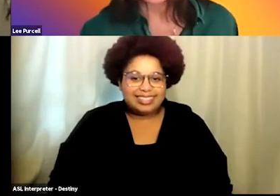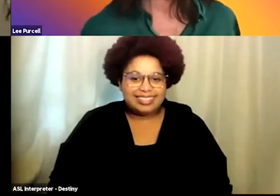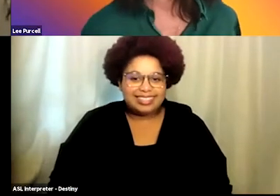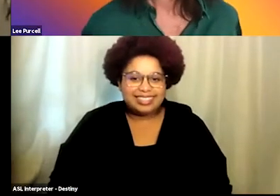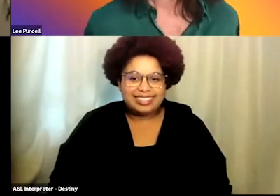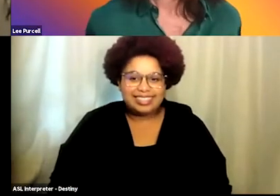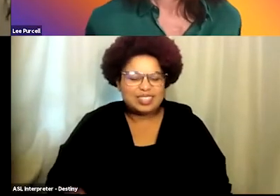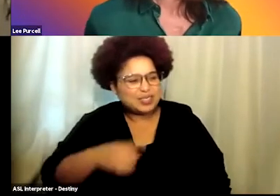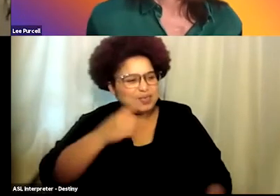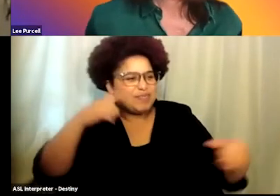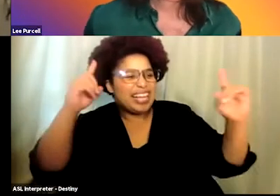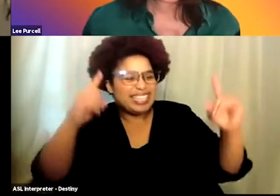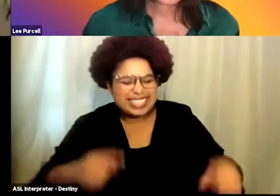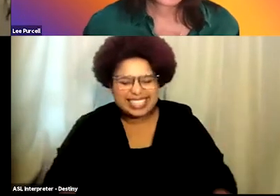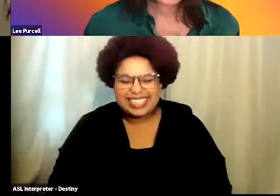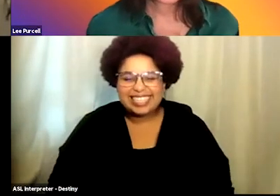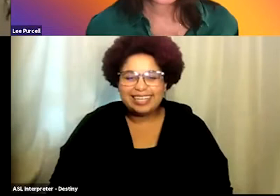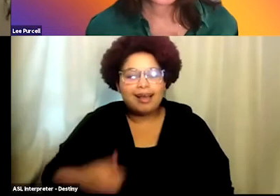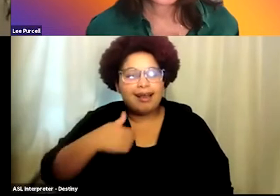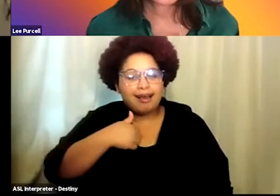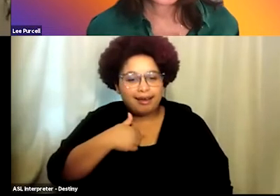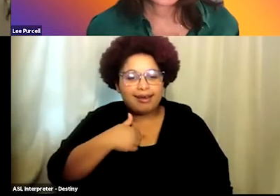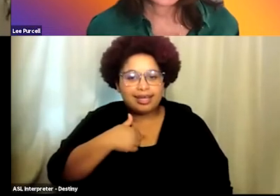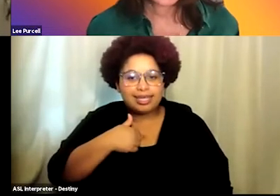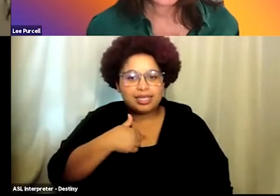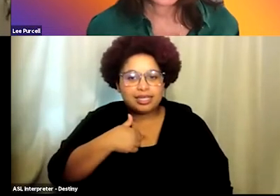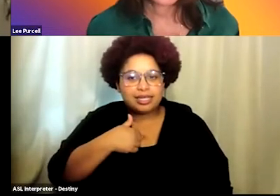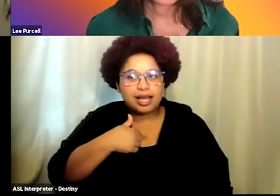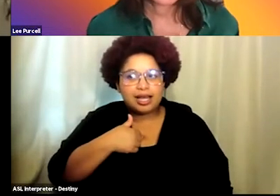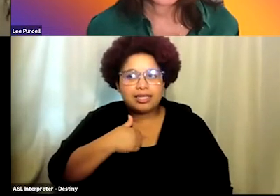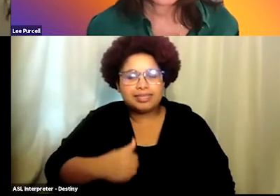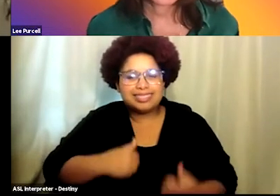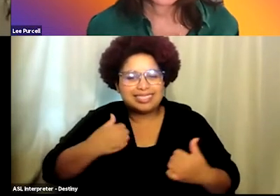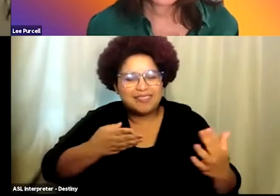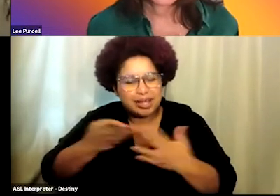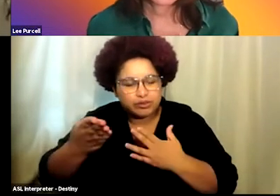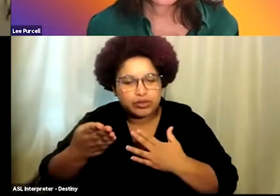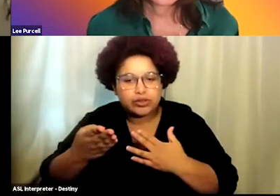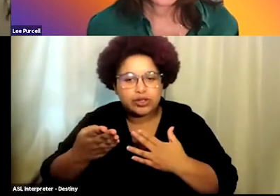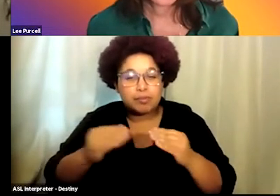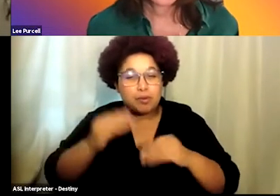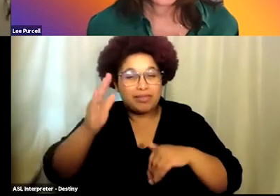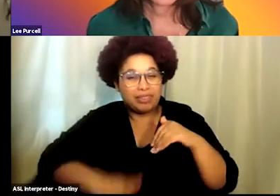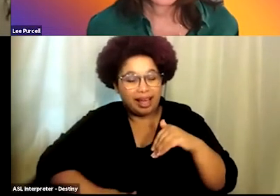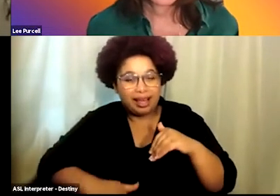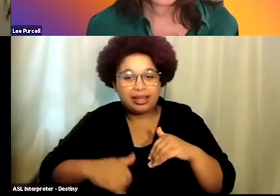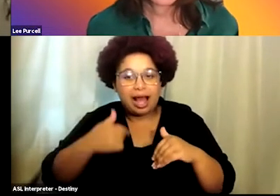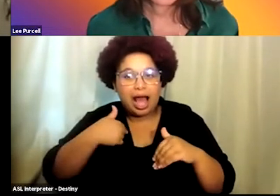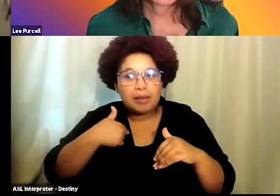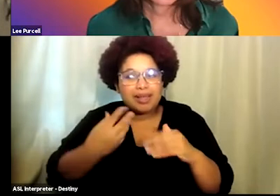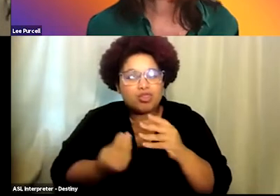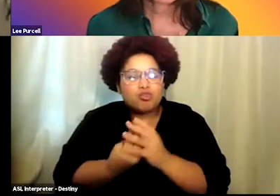You made it. I am a survivor, but more than a survivor, I'm a